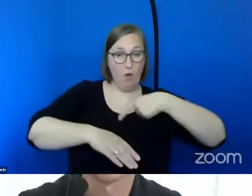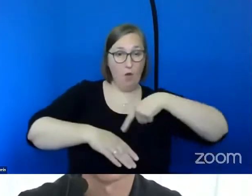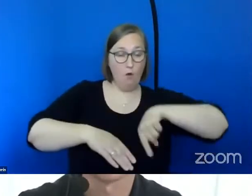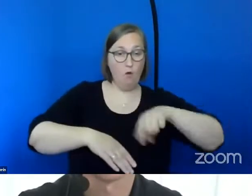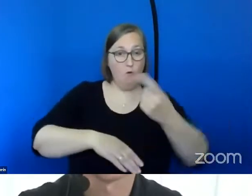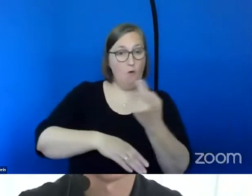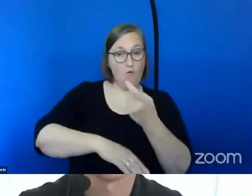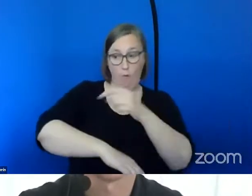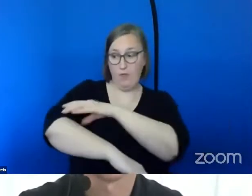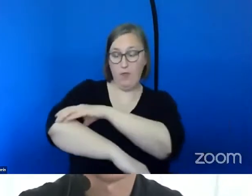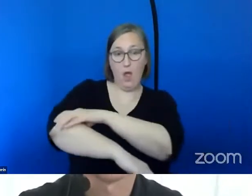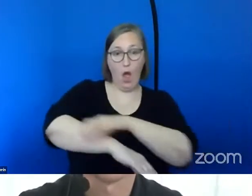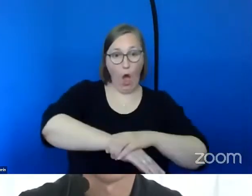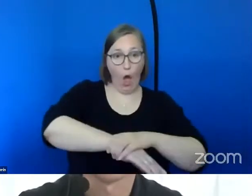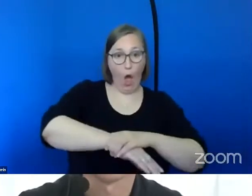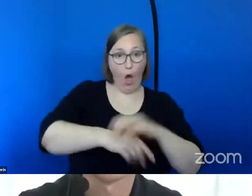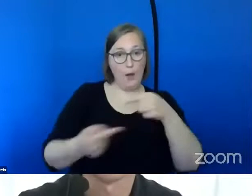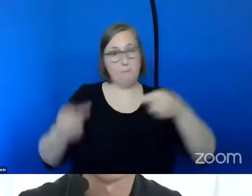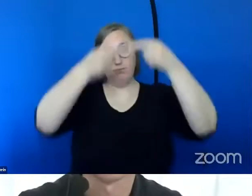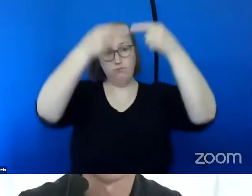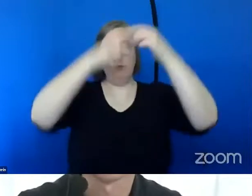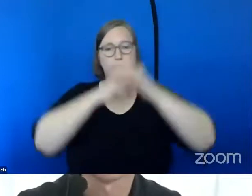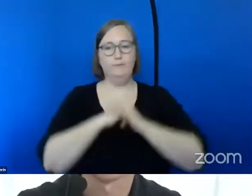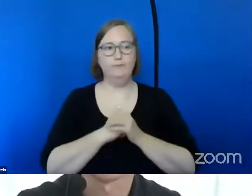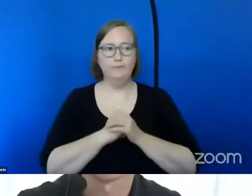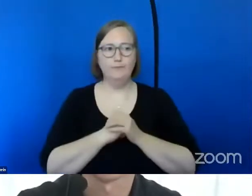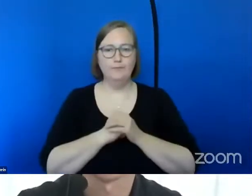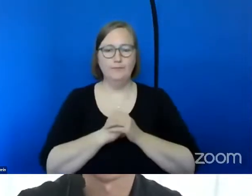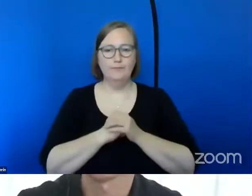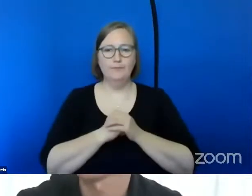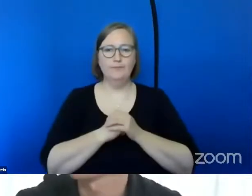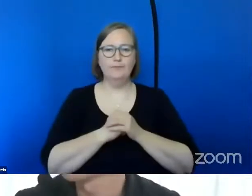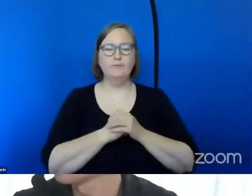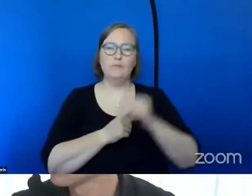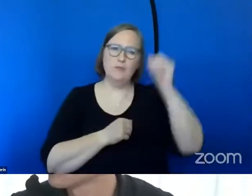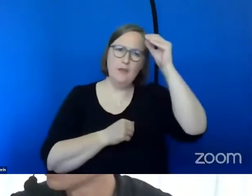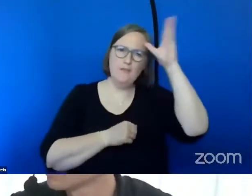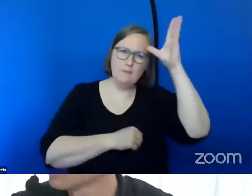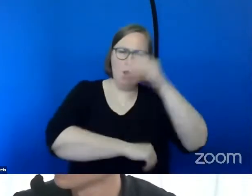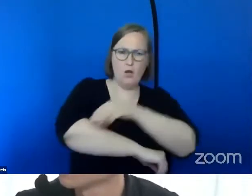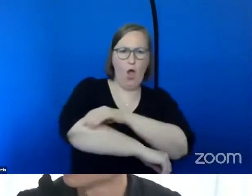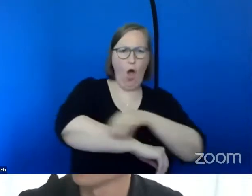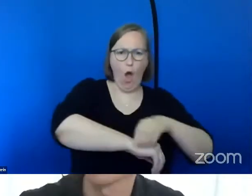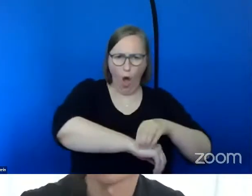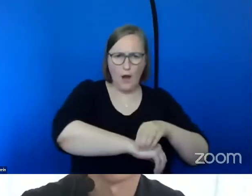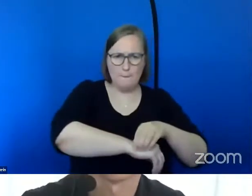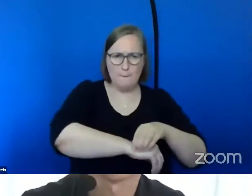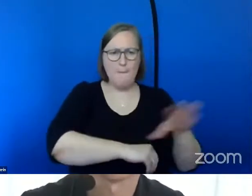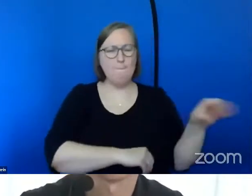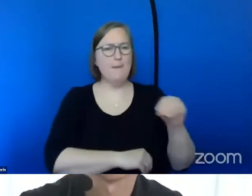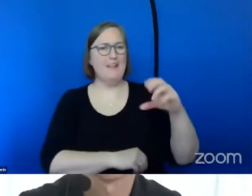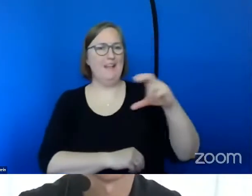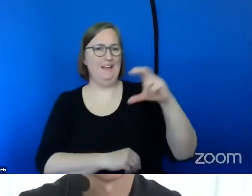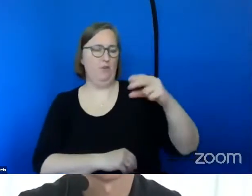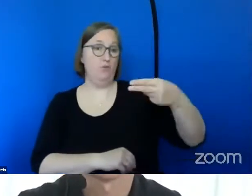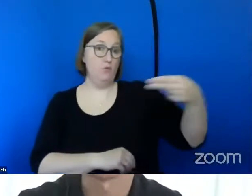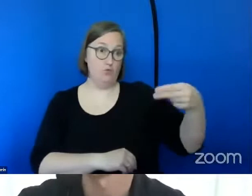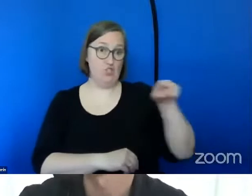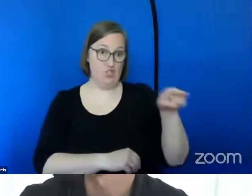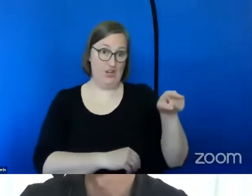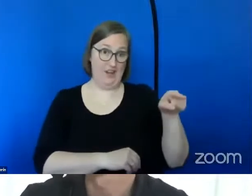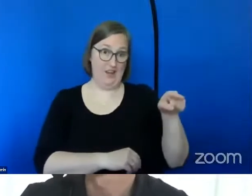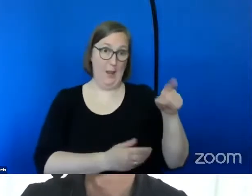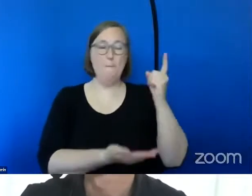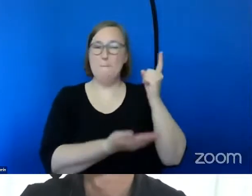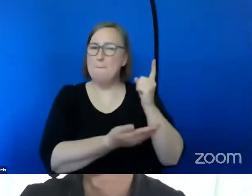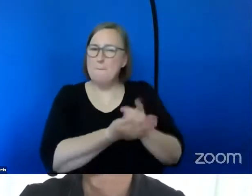chase, the team to beat, and our current leaders. Now, Roland Sigrist is joining myself, Nick Fellows, in the commentary box for part 2